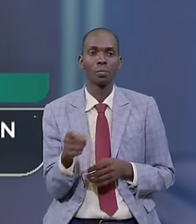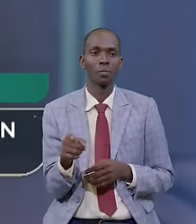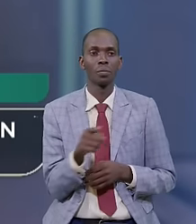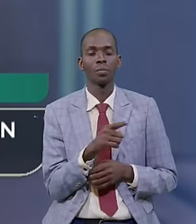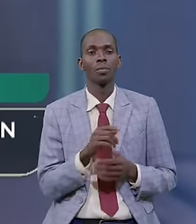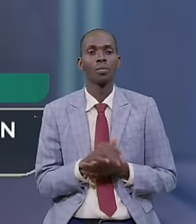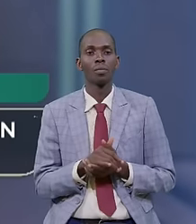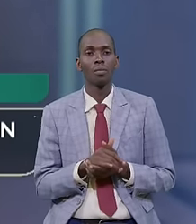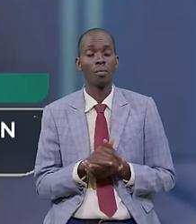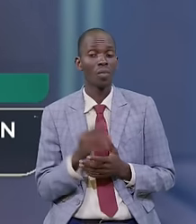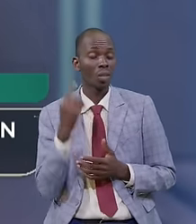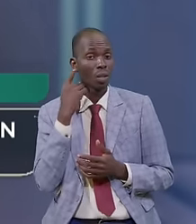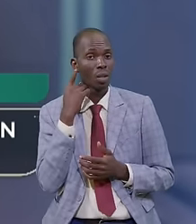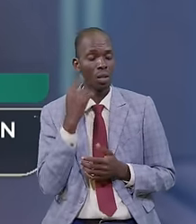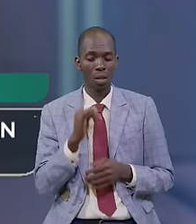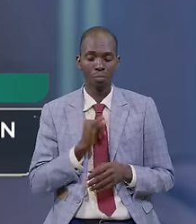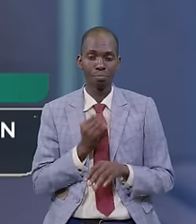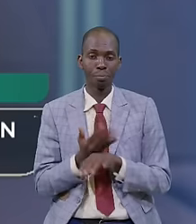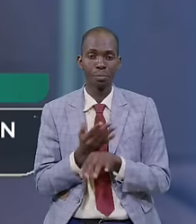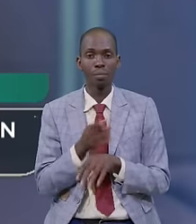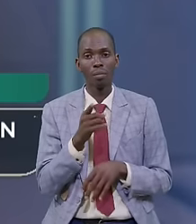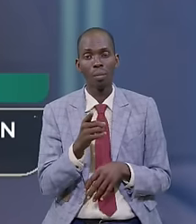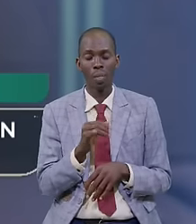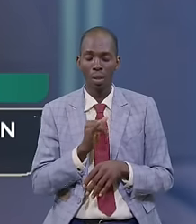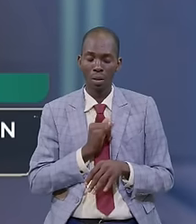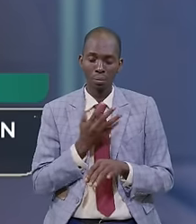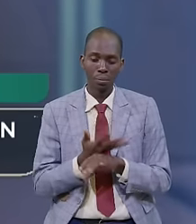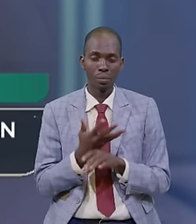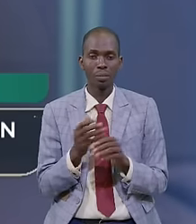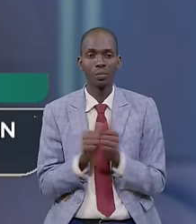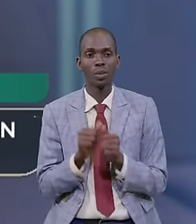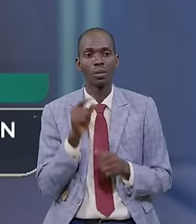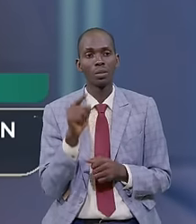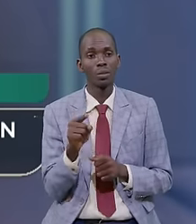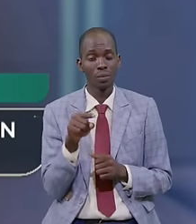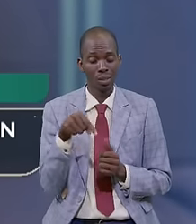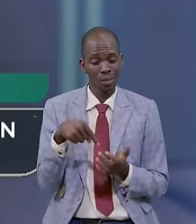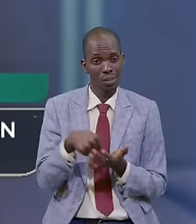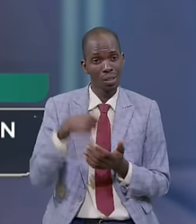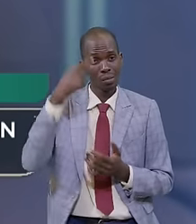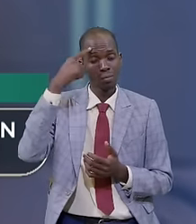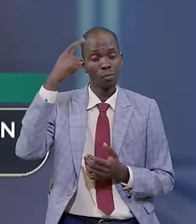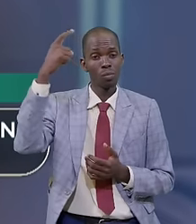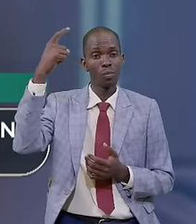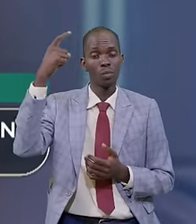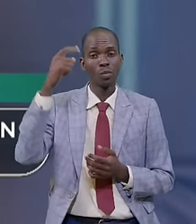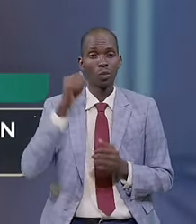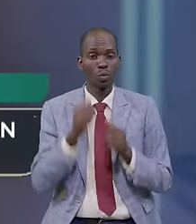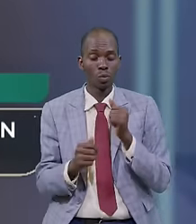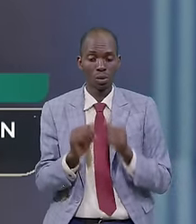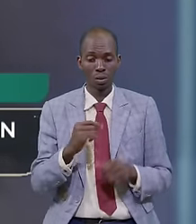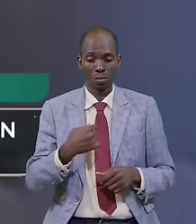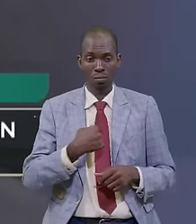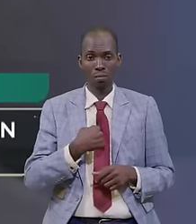here, I pray thee, I plead with you, this dream which